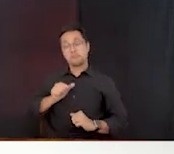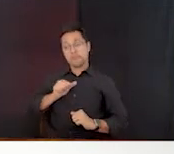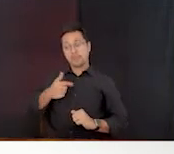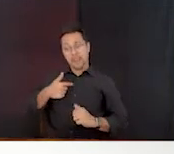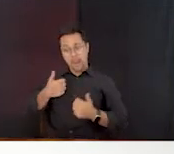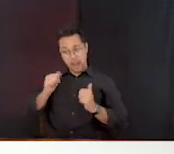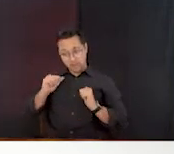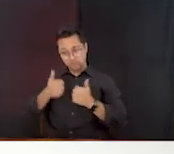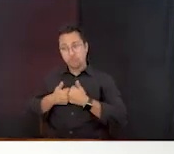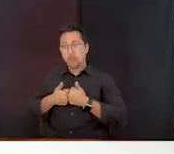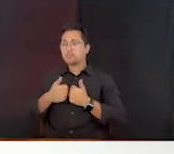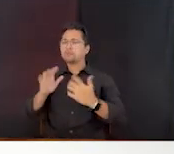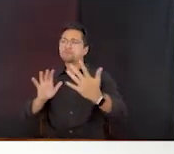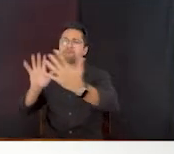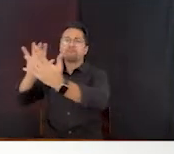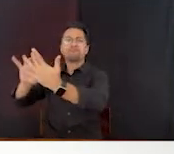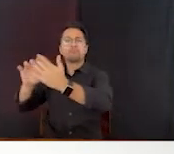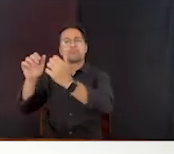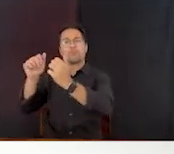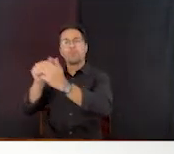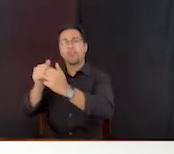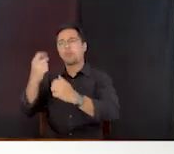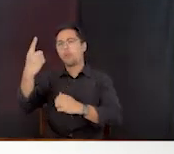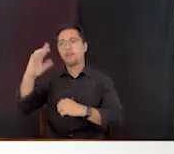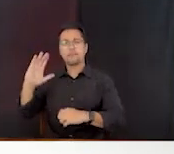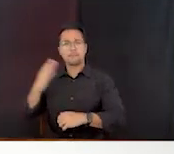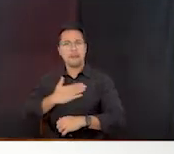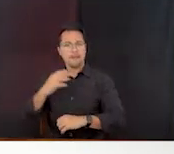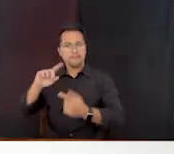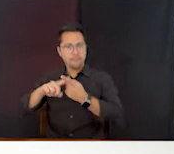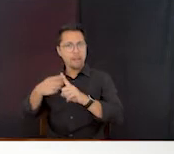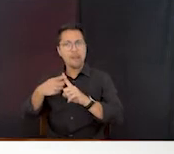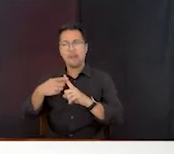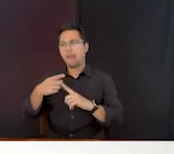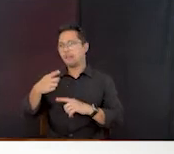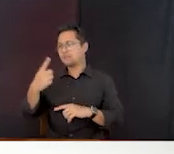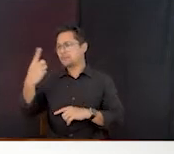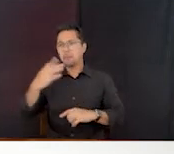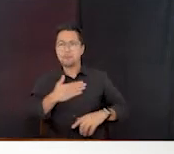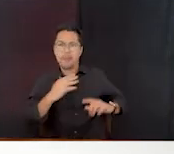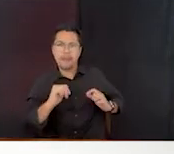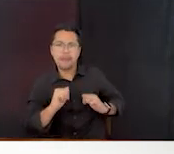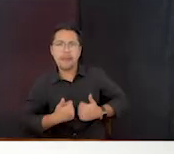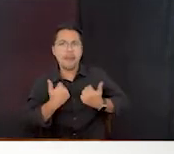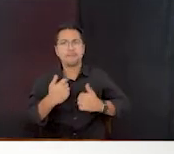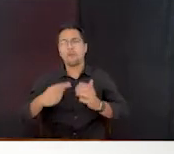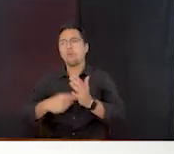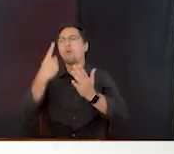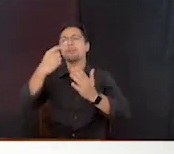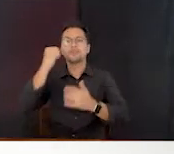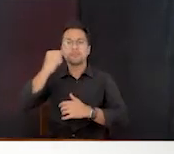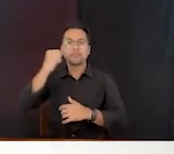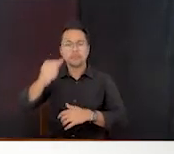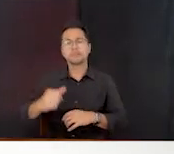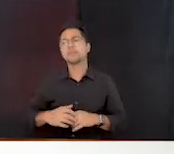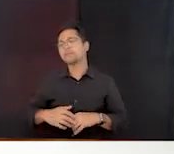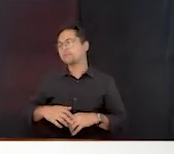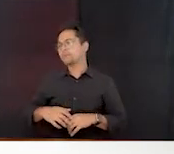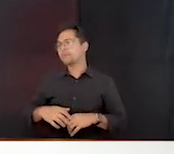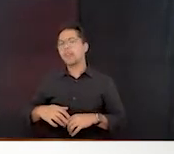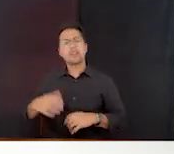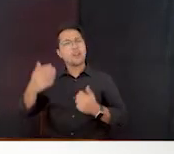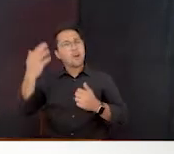to reach out to at least one of my friends or someone in my life once a day, unless someone happened to reach out to me first, and then I would connect with them, just to keep